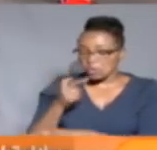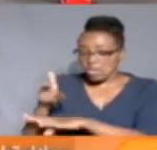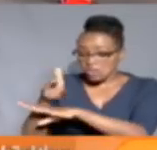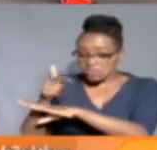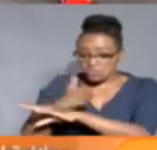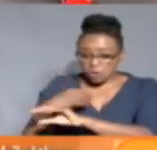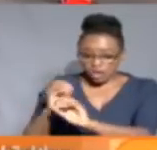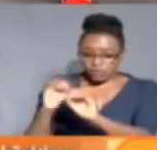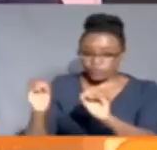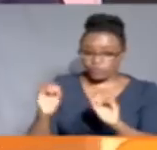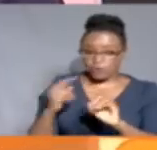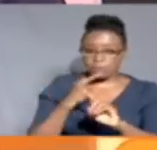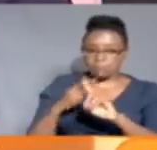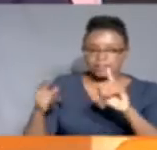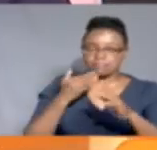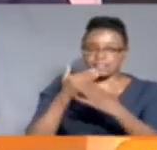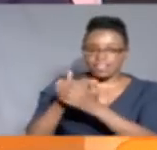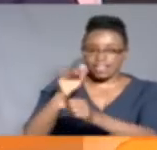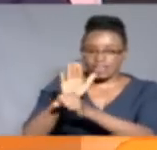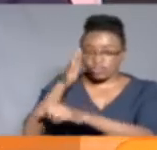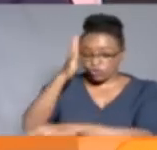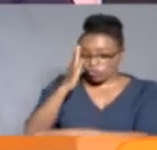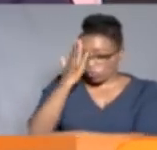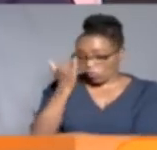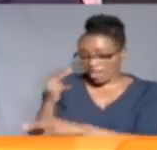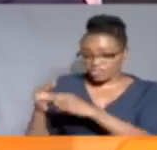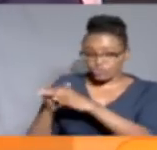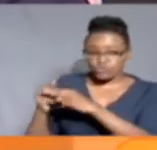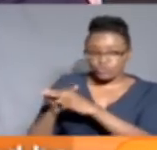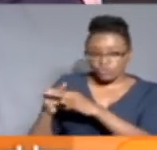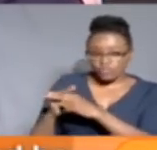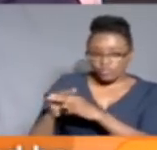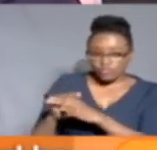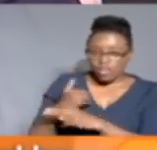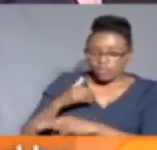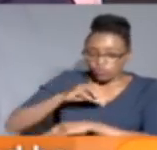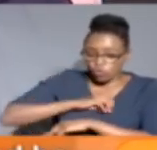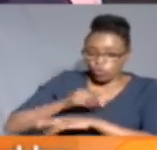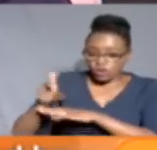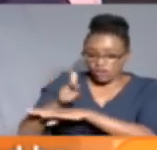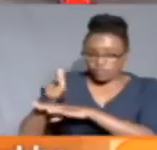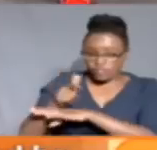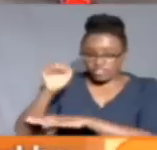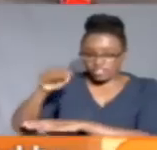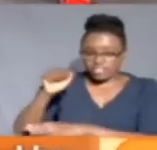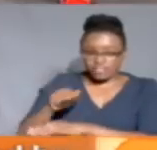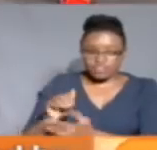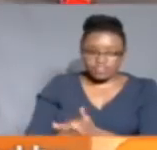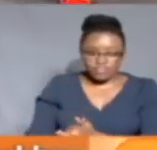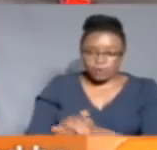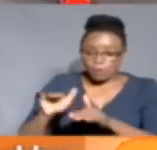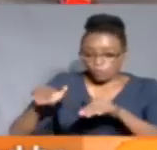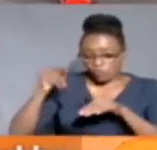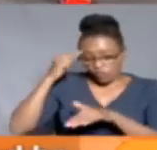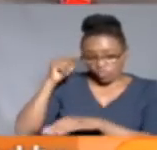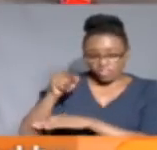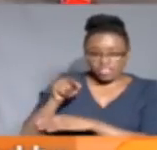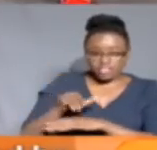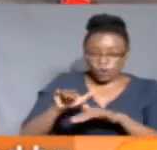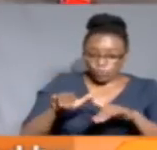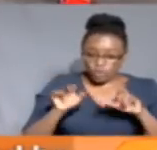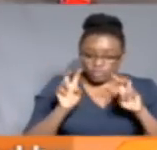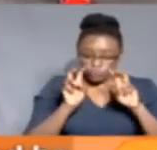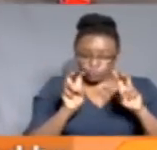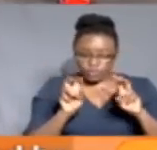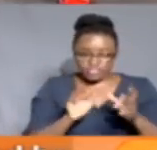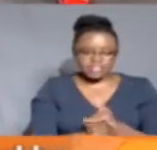So, but nashukuru Mungu junajua very soon I will have my own videos. Okay. Yeah. So we'll be waiting for those ones. Thank you, thank